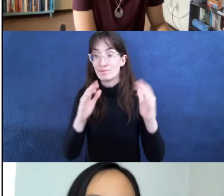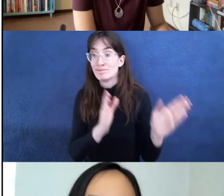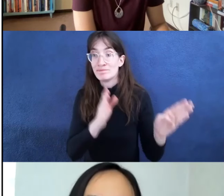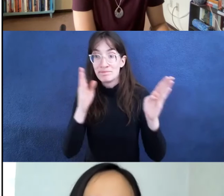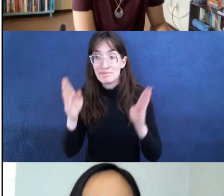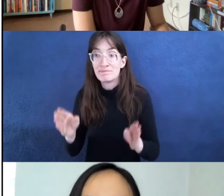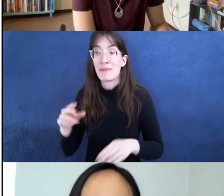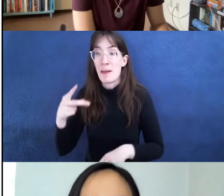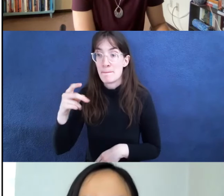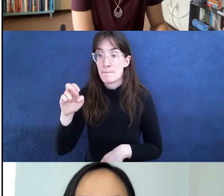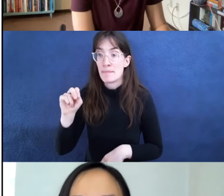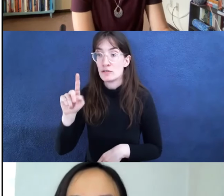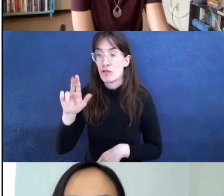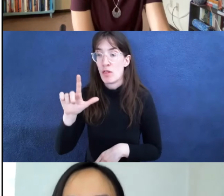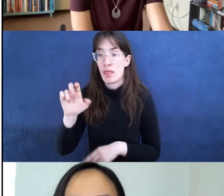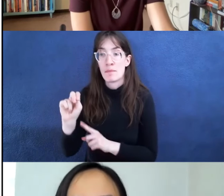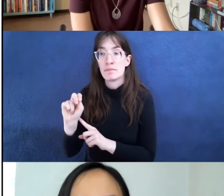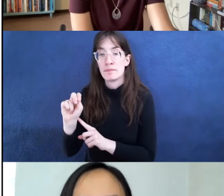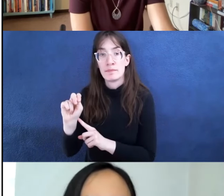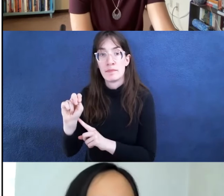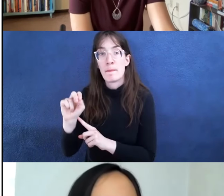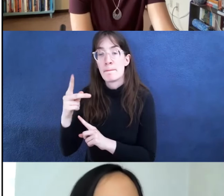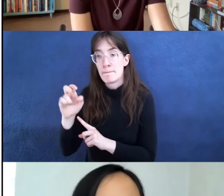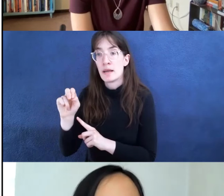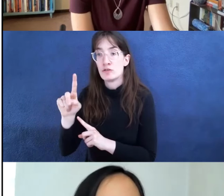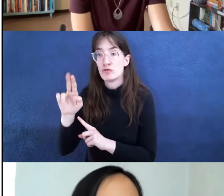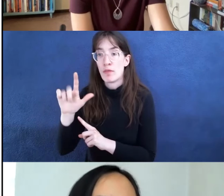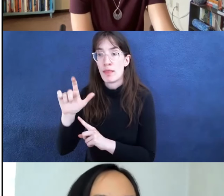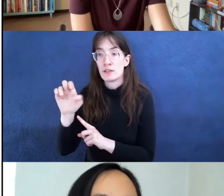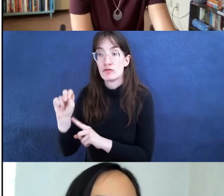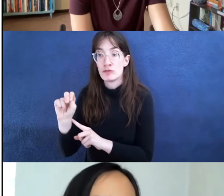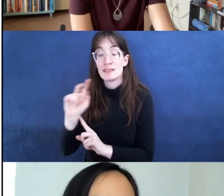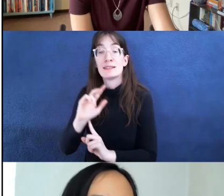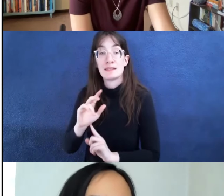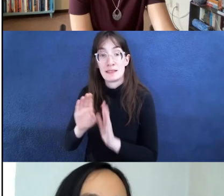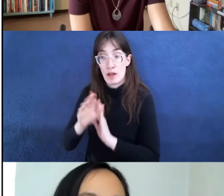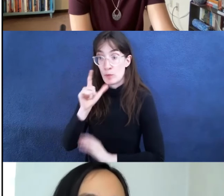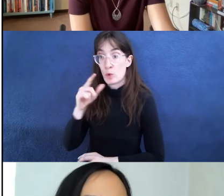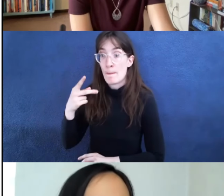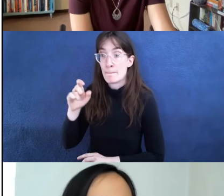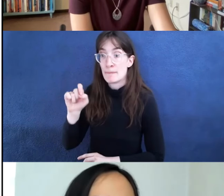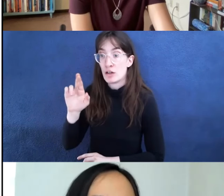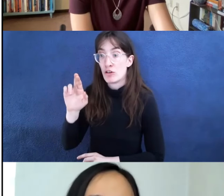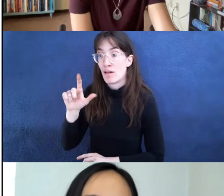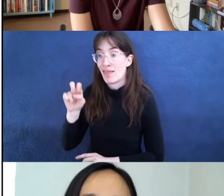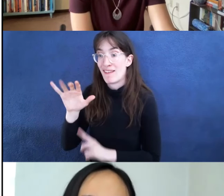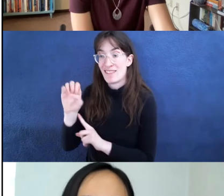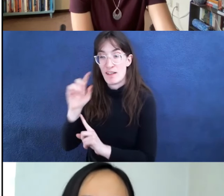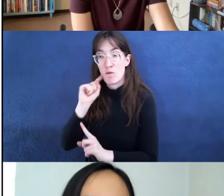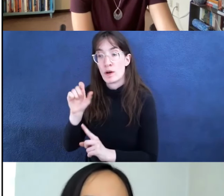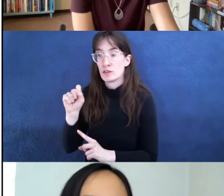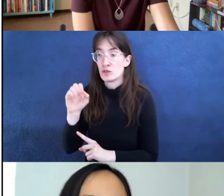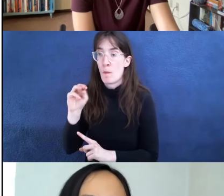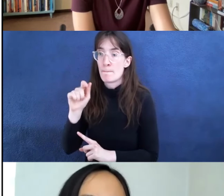So developed by Peter Levine in somatic experiencing therapy. So